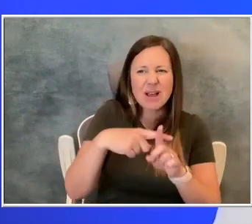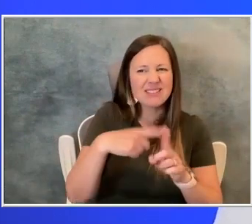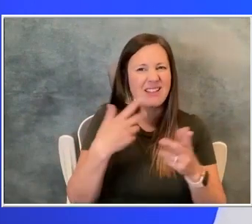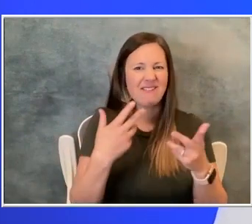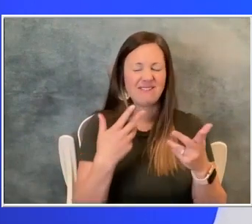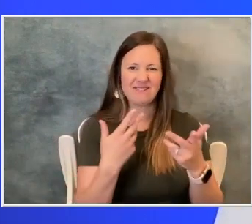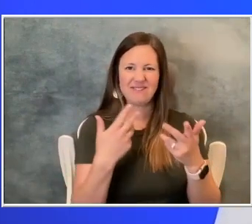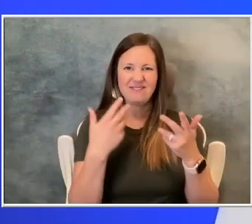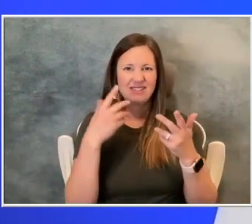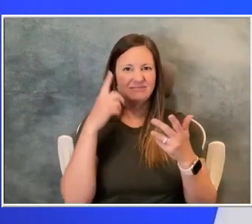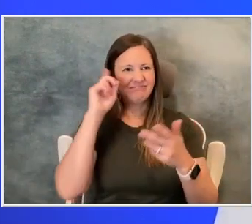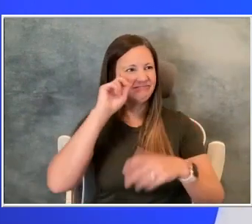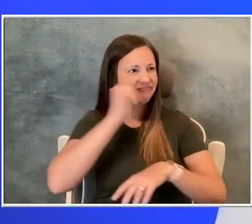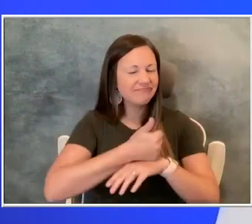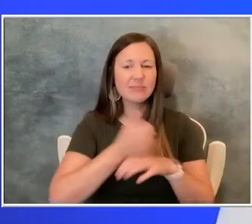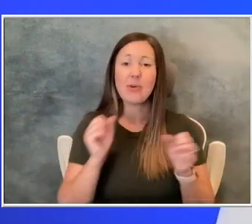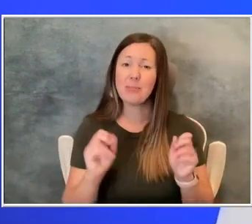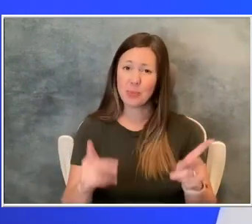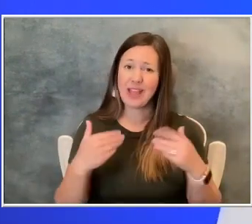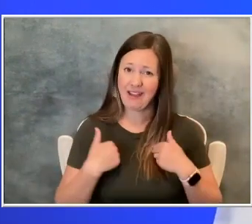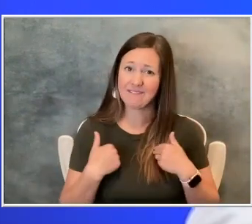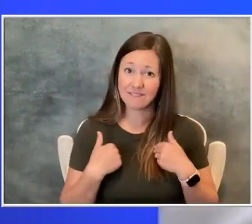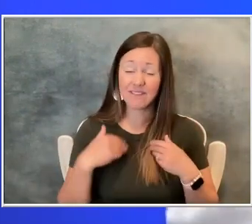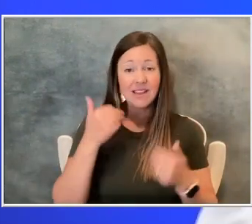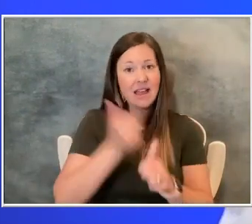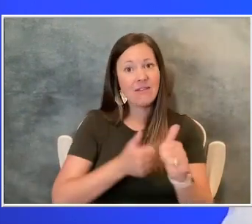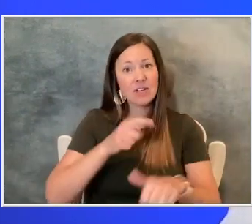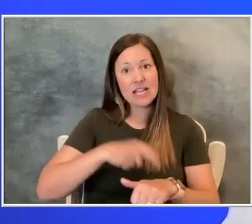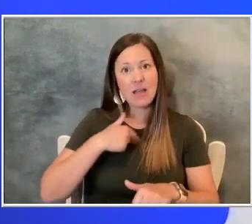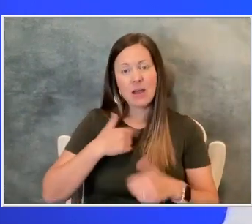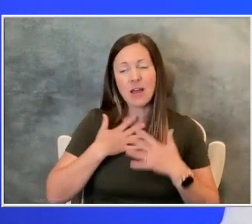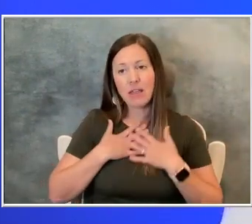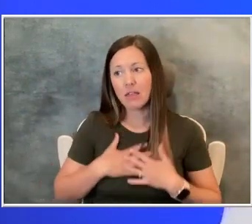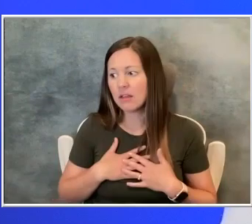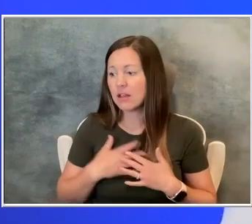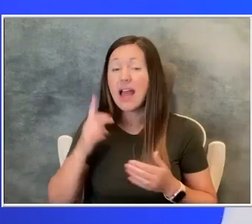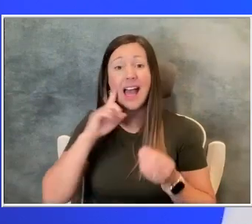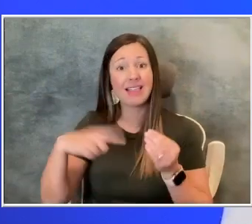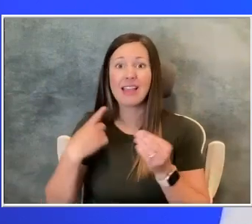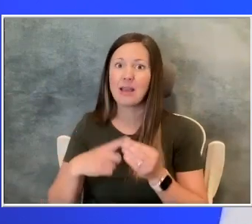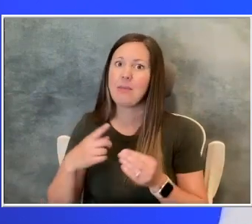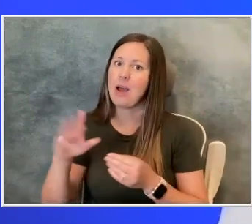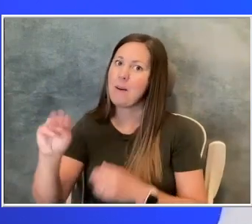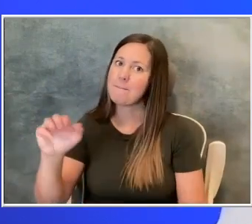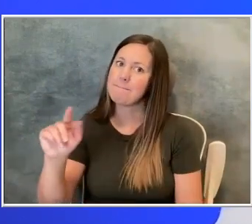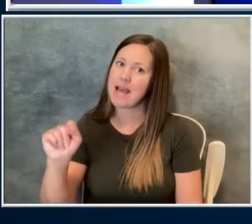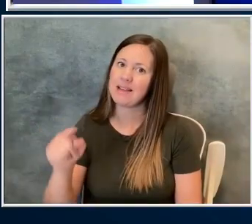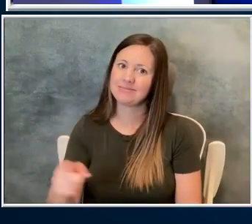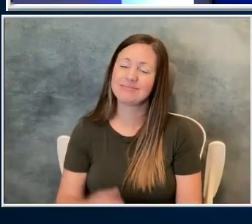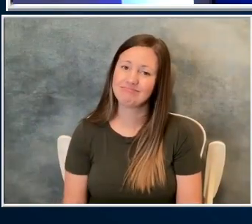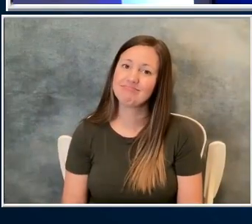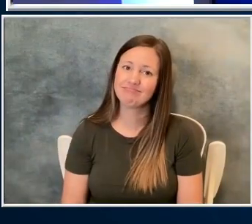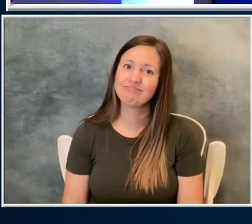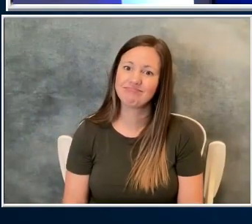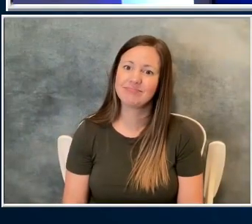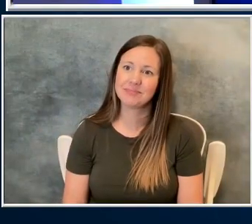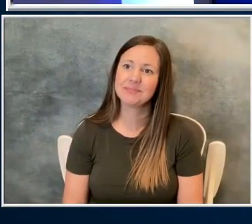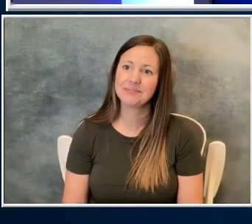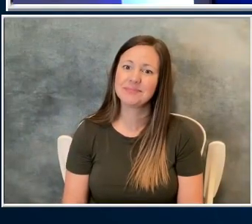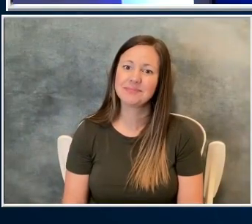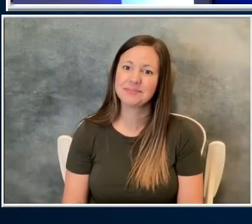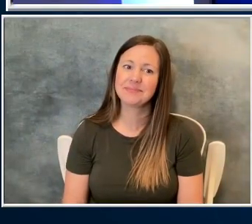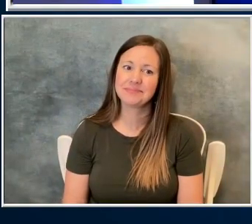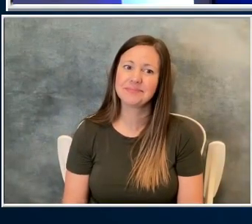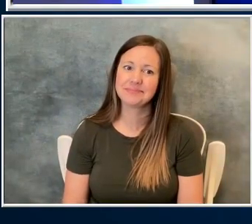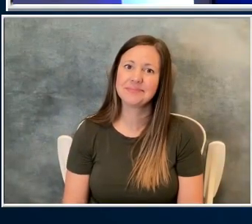And every time I have a down moment, I think of my able-bodied friend out there, Matt Boling. I love that. Phil just said, Dr. Nangia